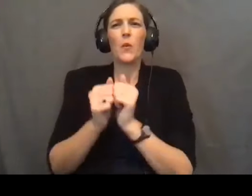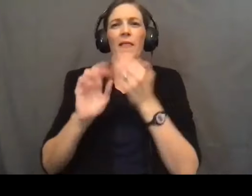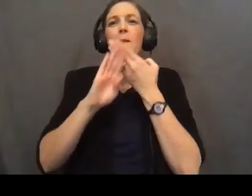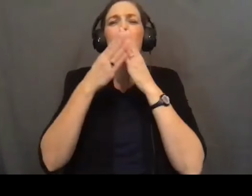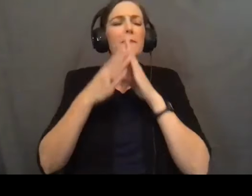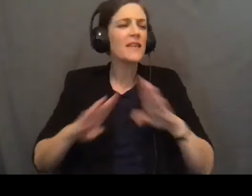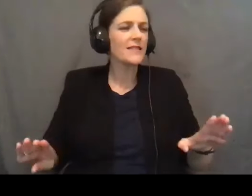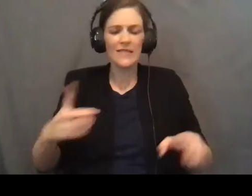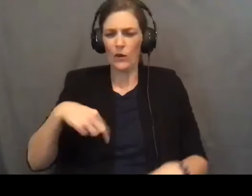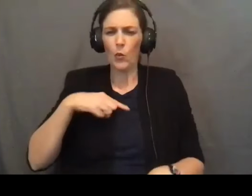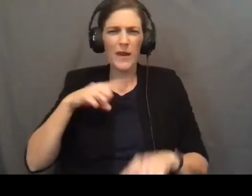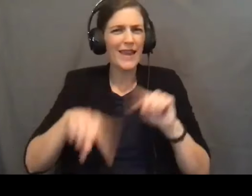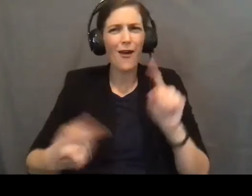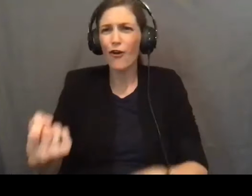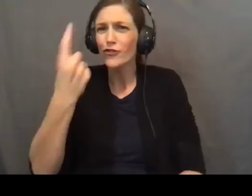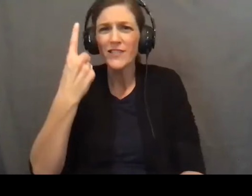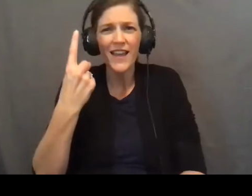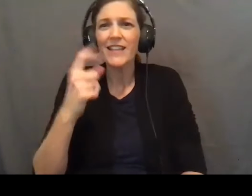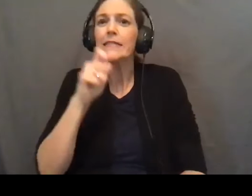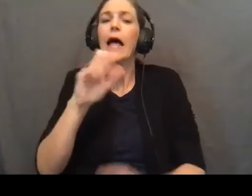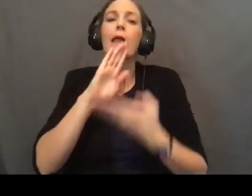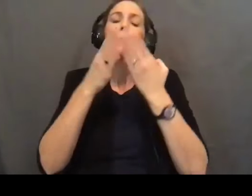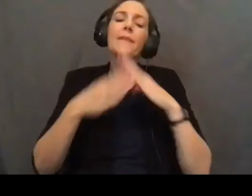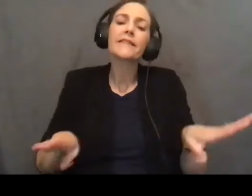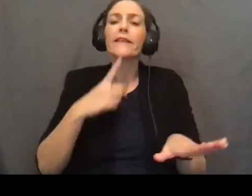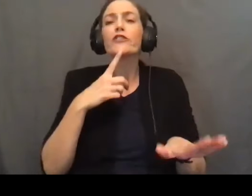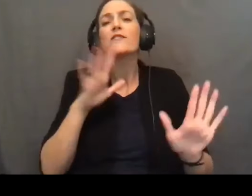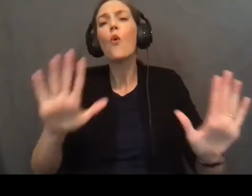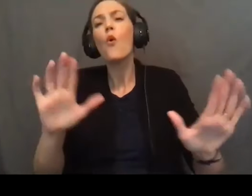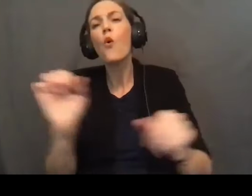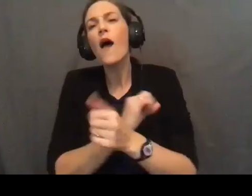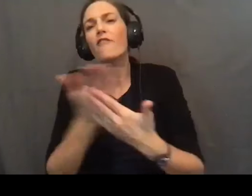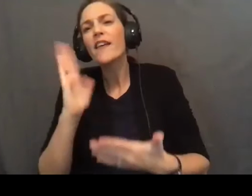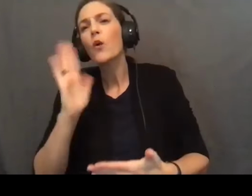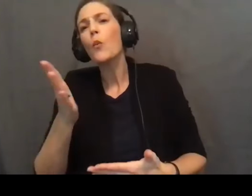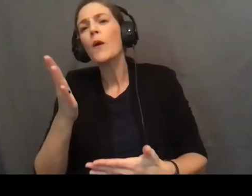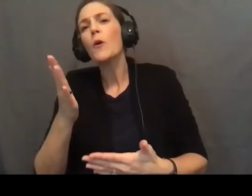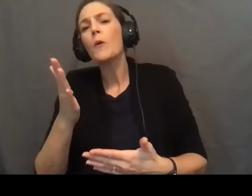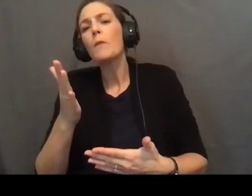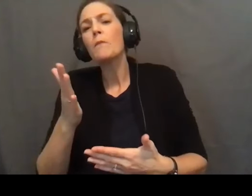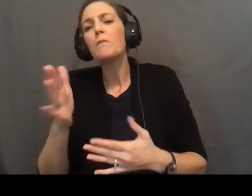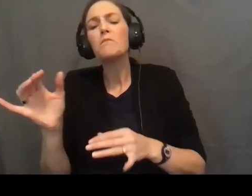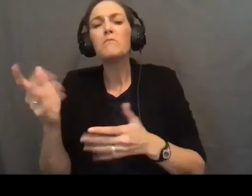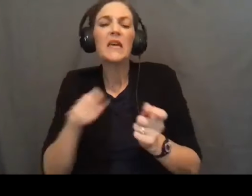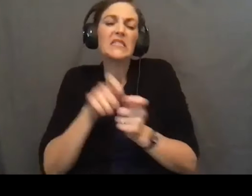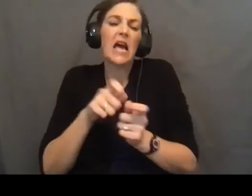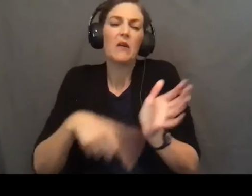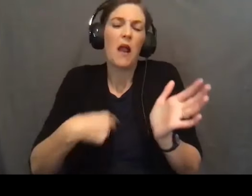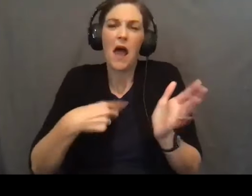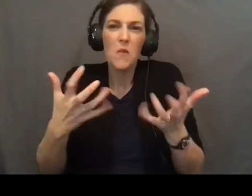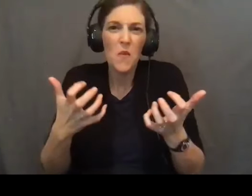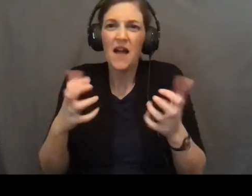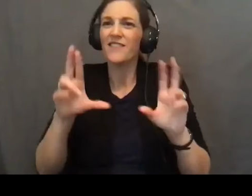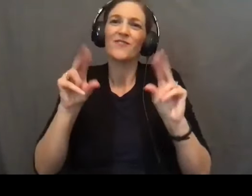surpasses all understanding. It's not a peace that just says, hey, everything's going to work out the way I want. No, it's a peace